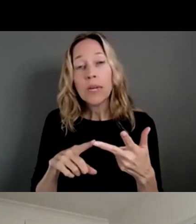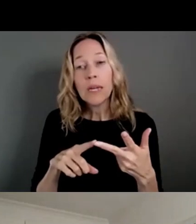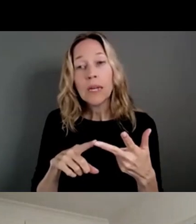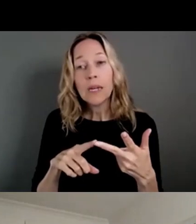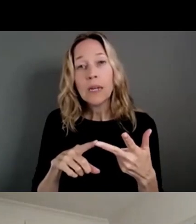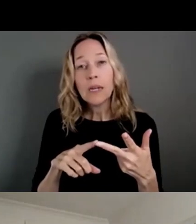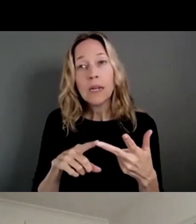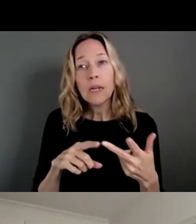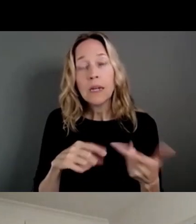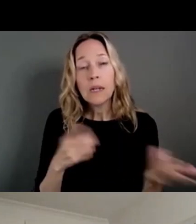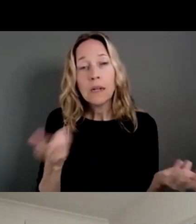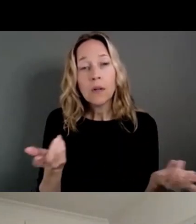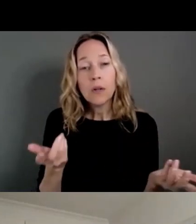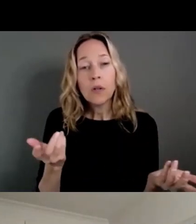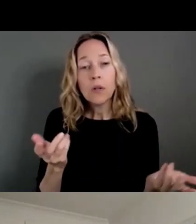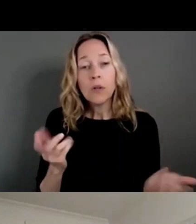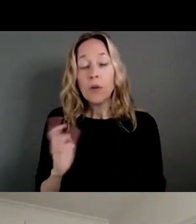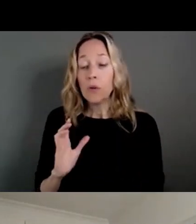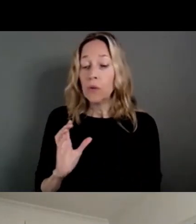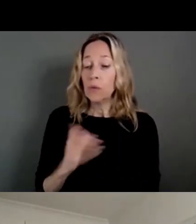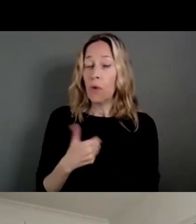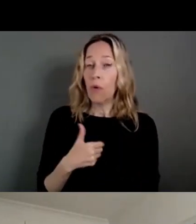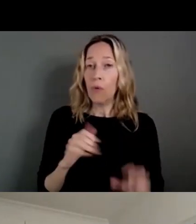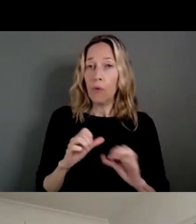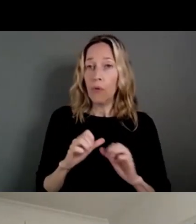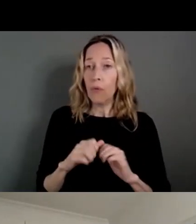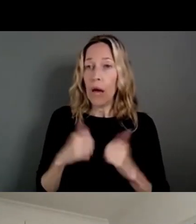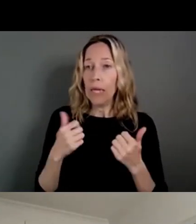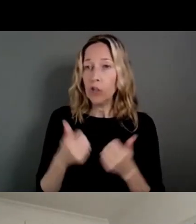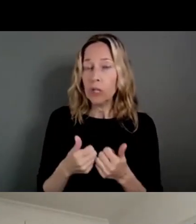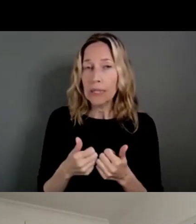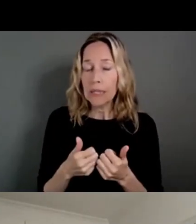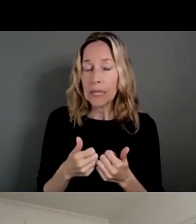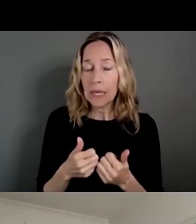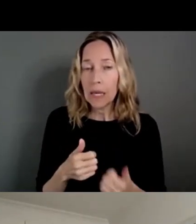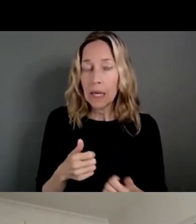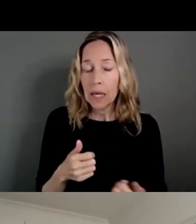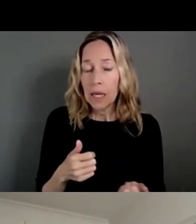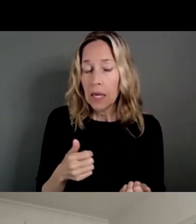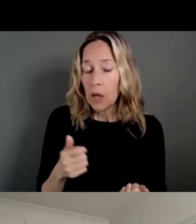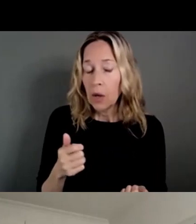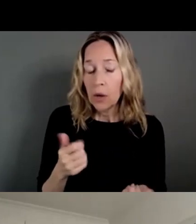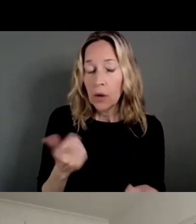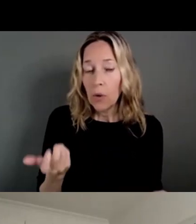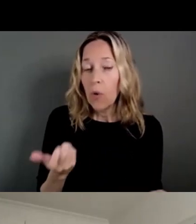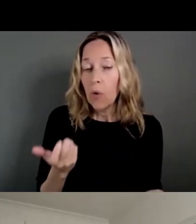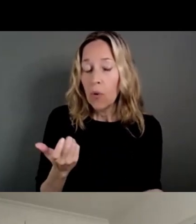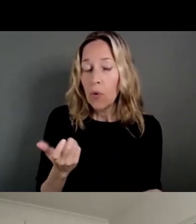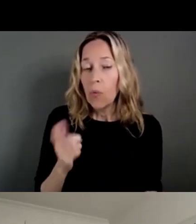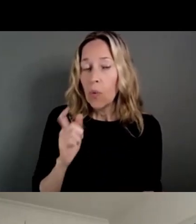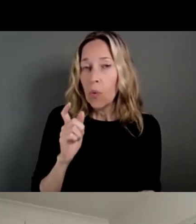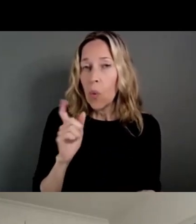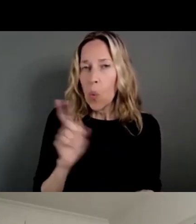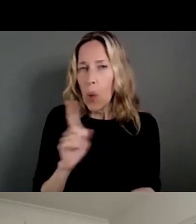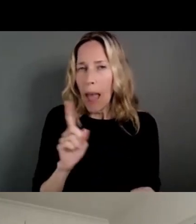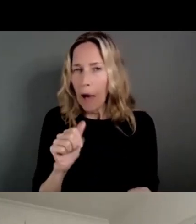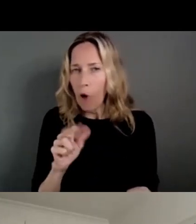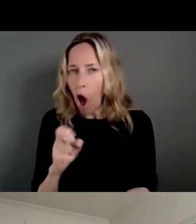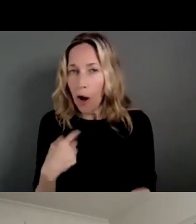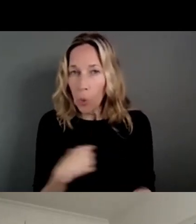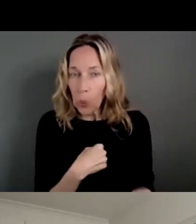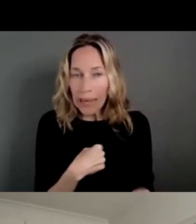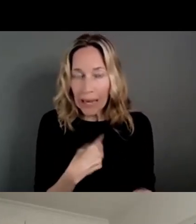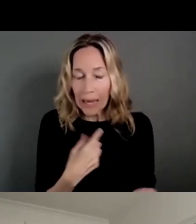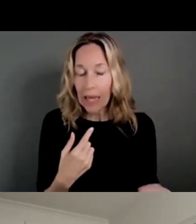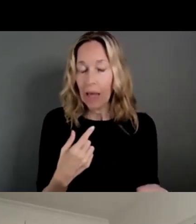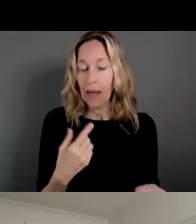are we as an agency? And to talk a little bit about that, and think about that and what